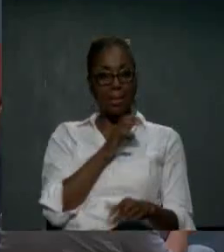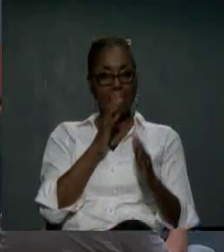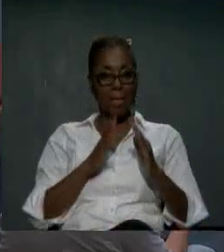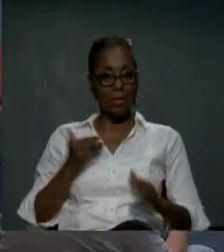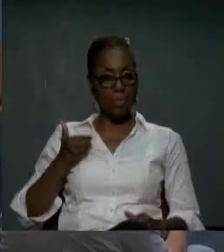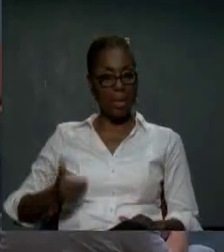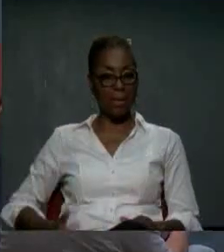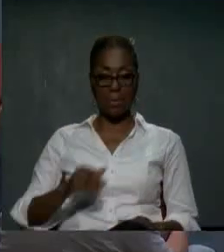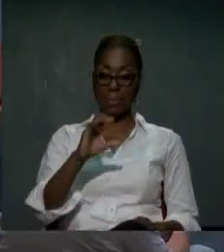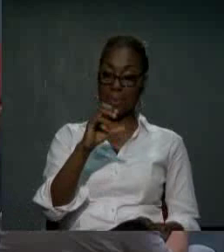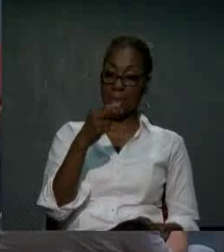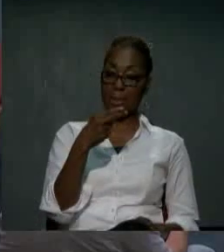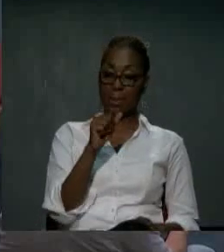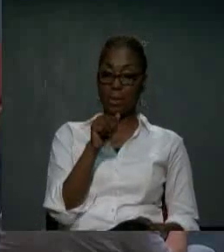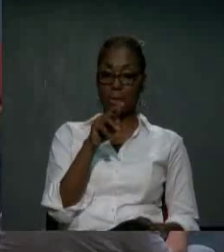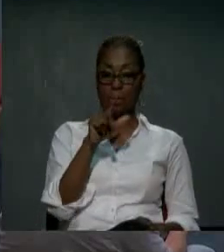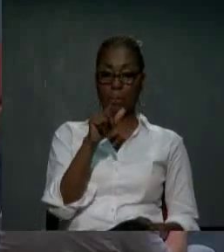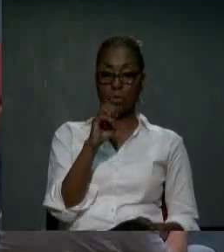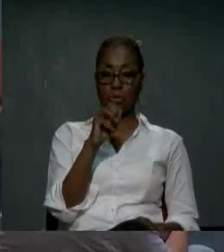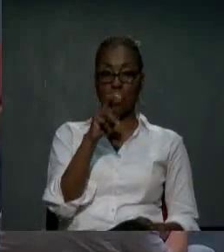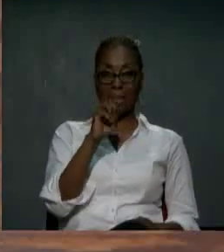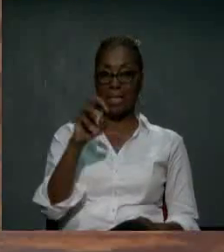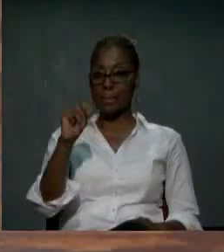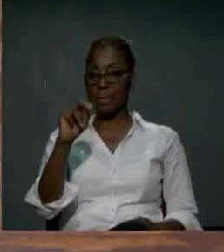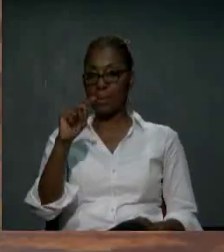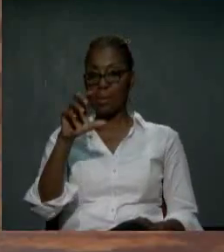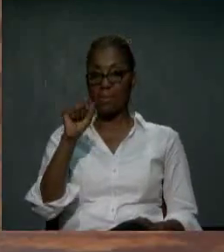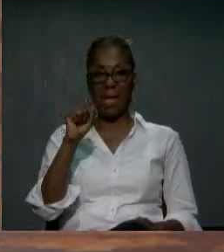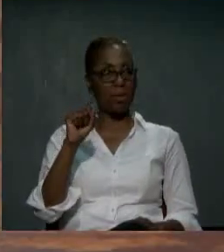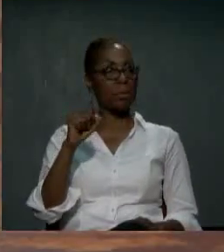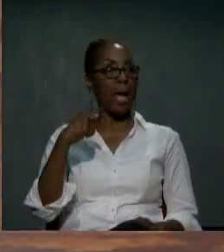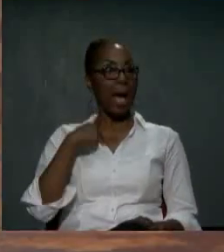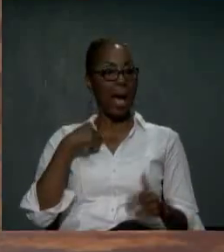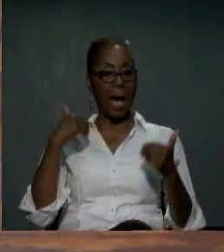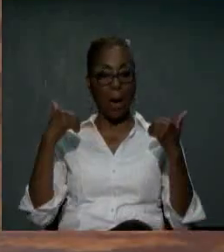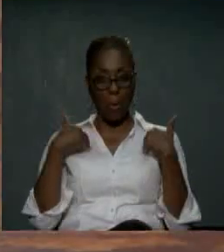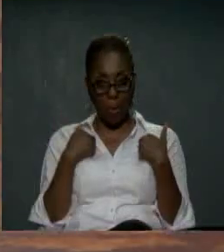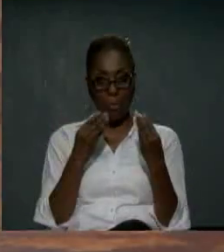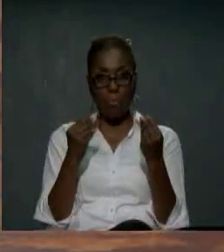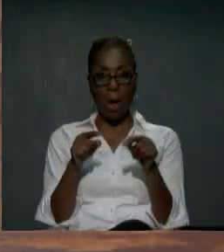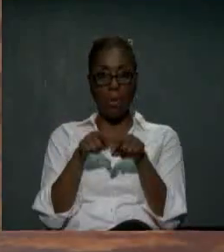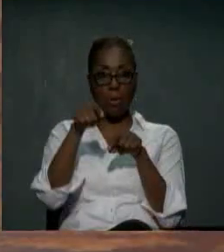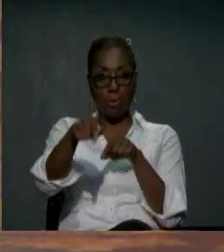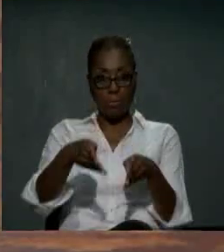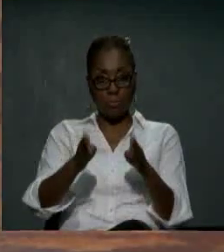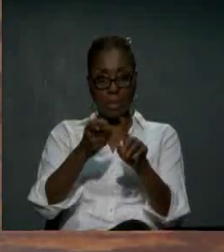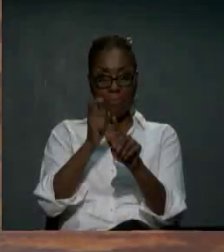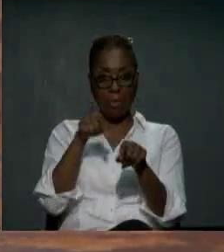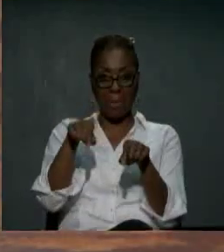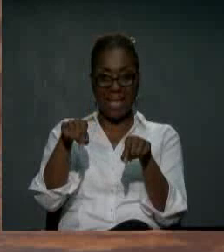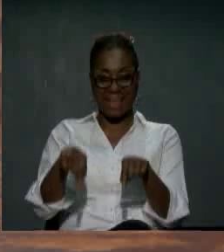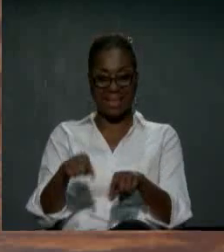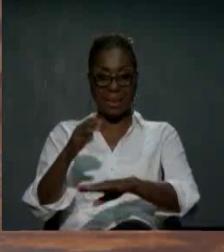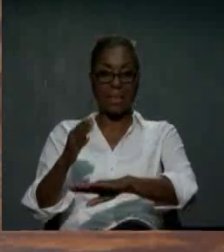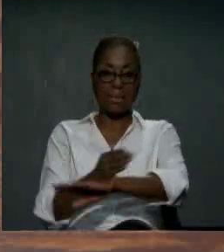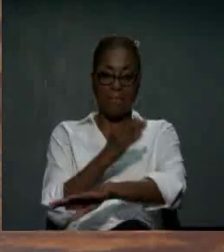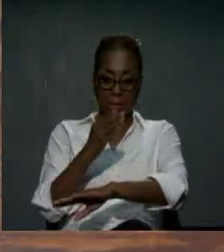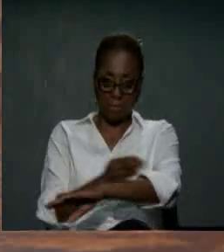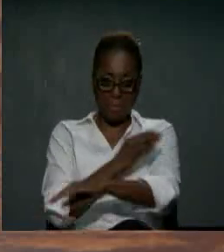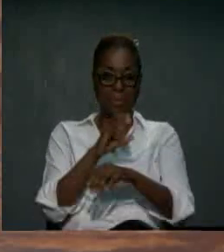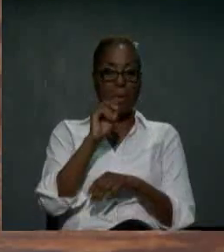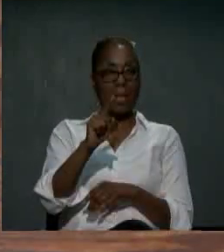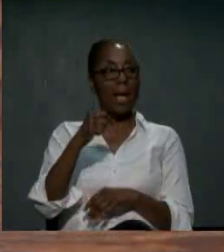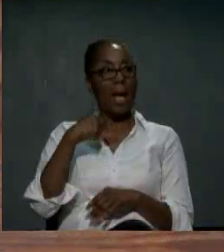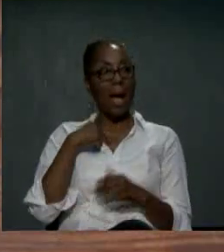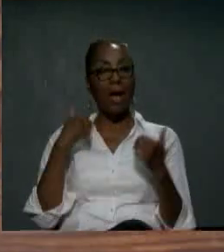is Shirley Nettles. I own the property across the street from this development. I